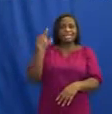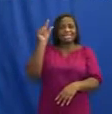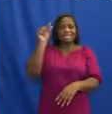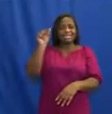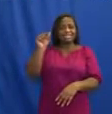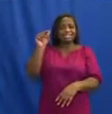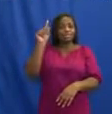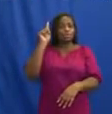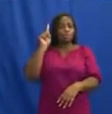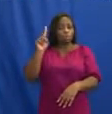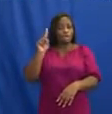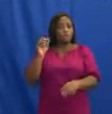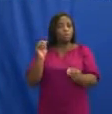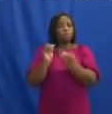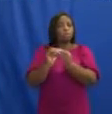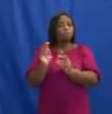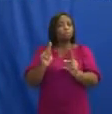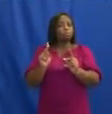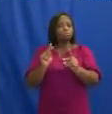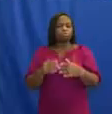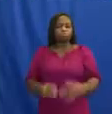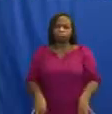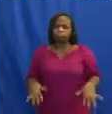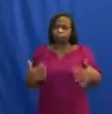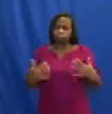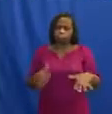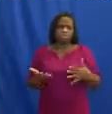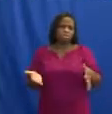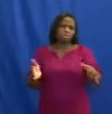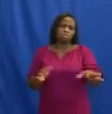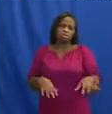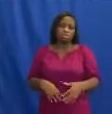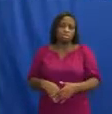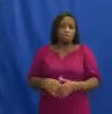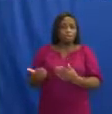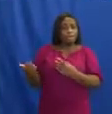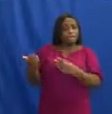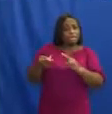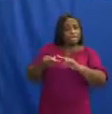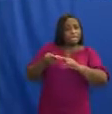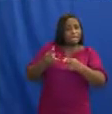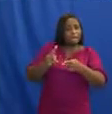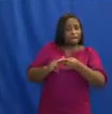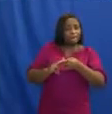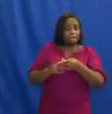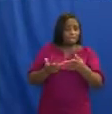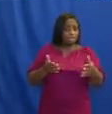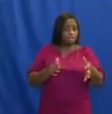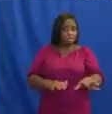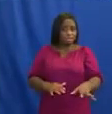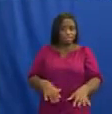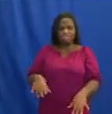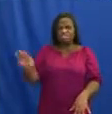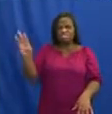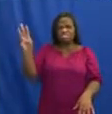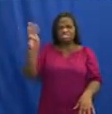191 more people have sadly passed away, bringing the number of cumulative deaths